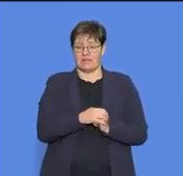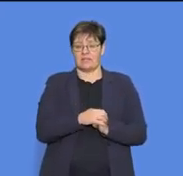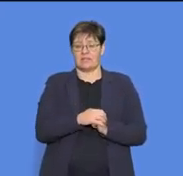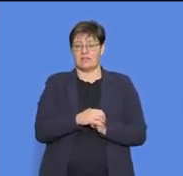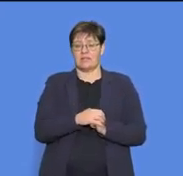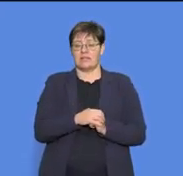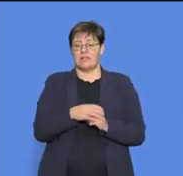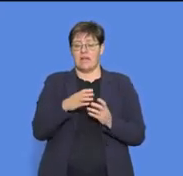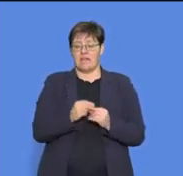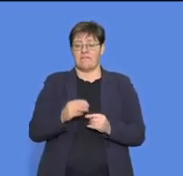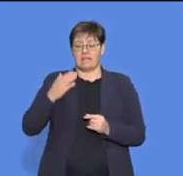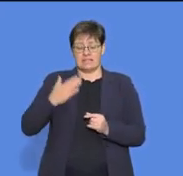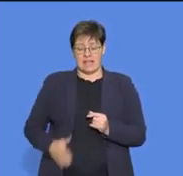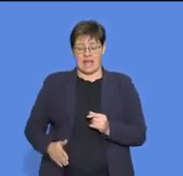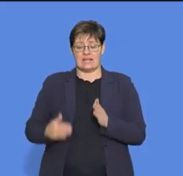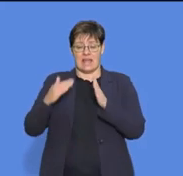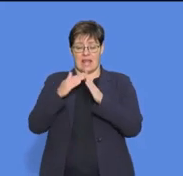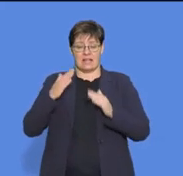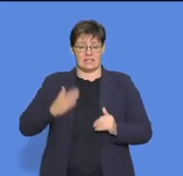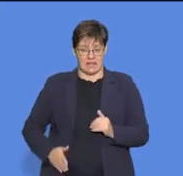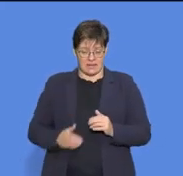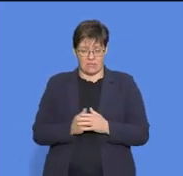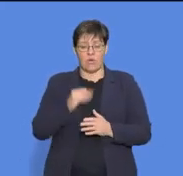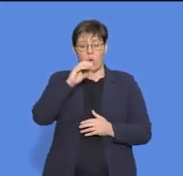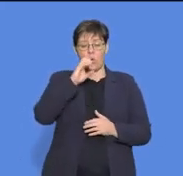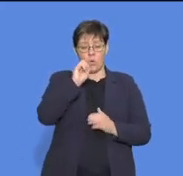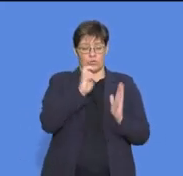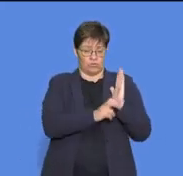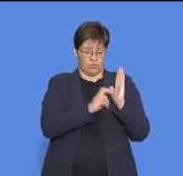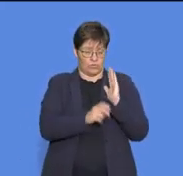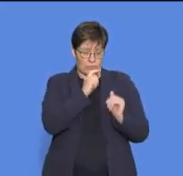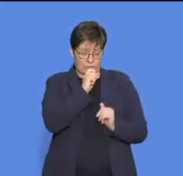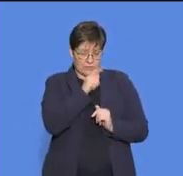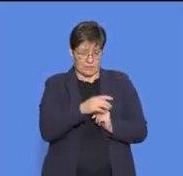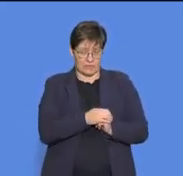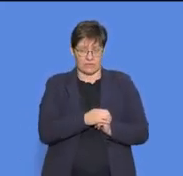this triangle where we've got side, angle, side, which means we can use cos rule.